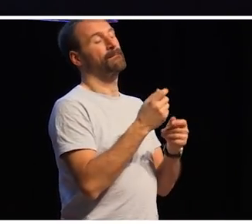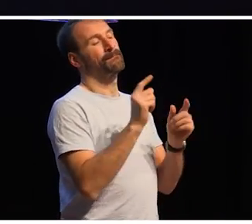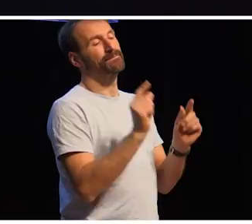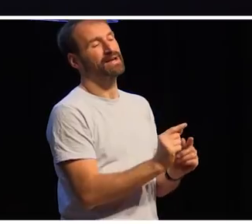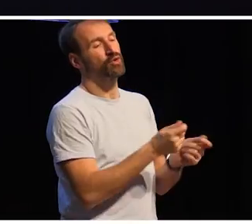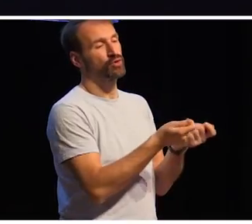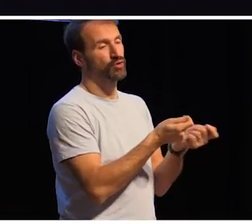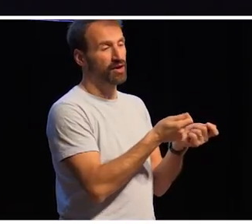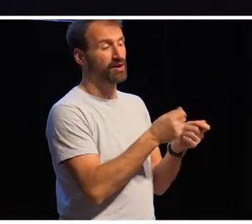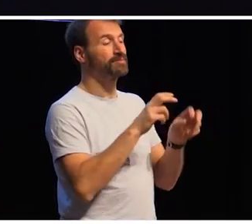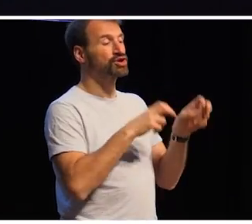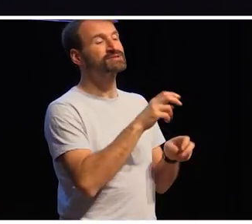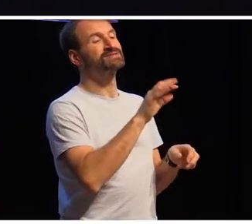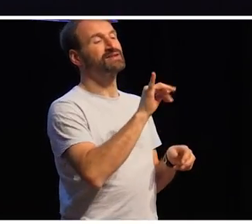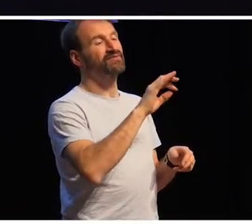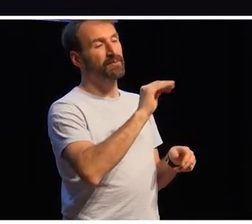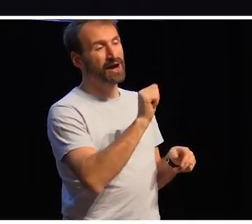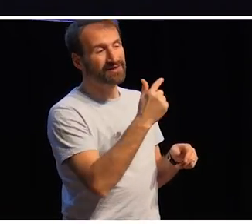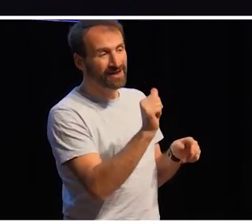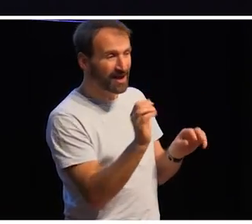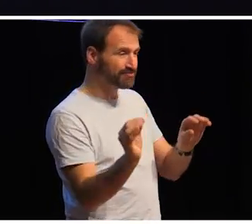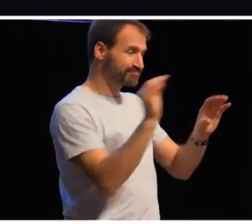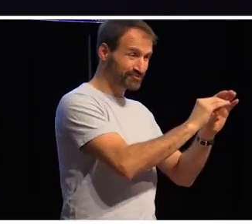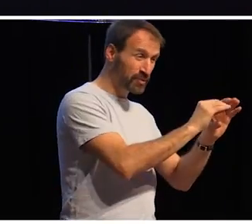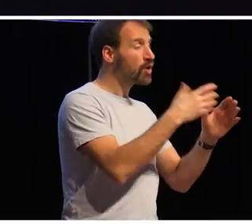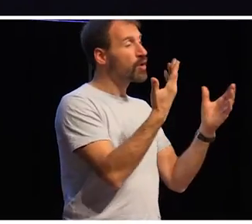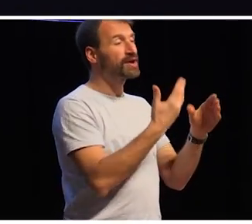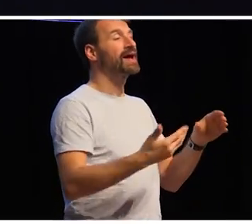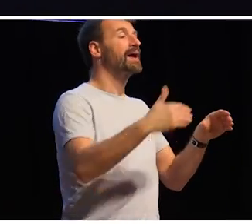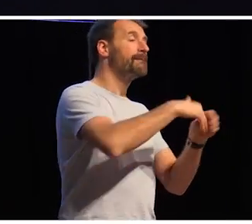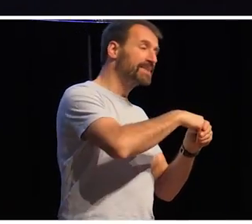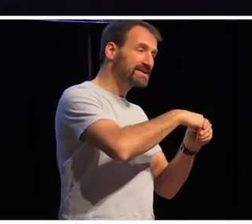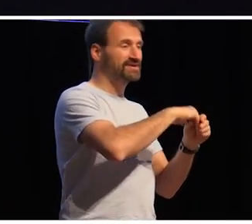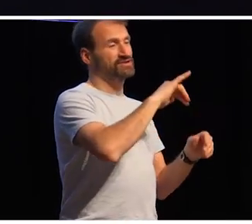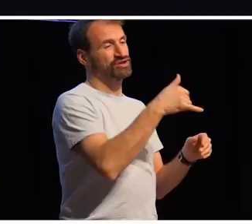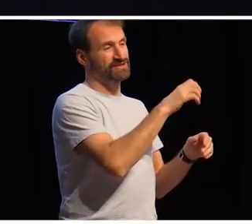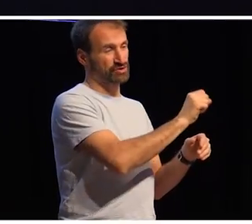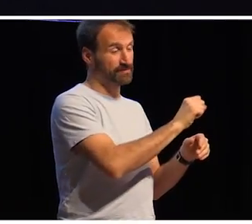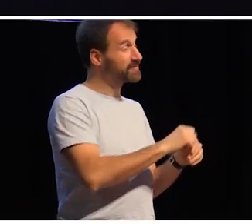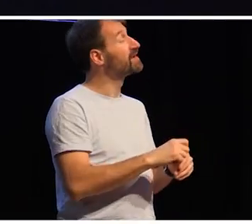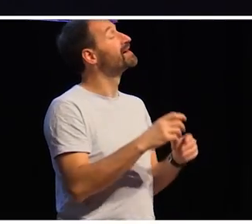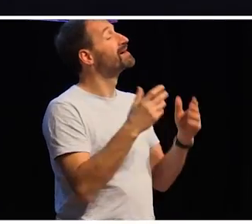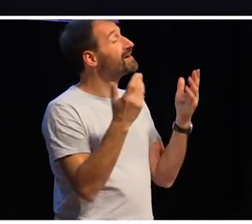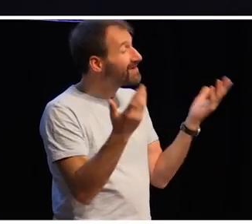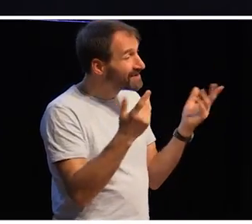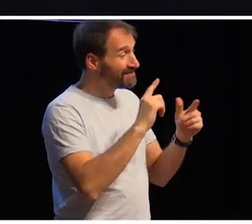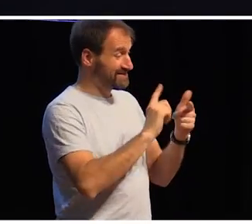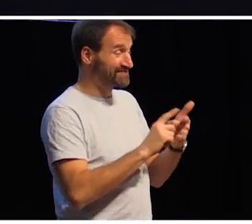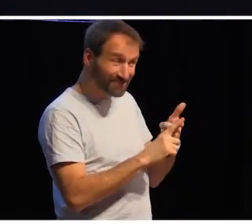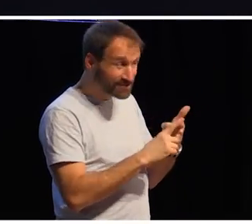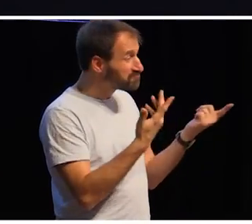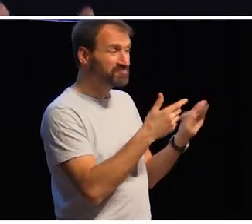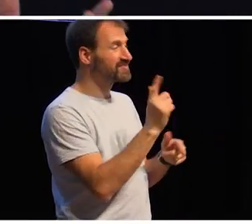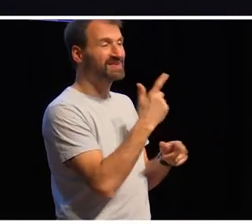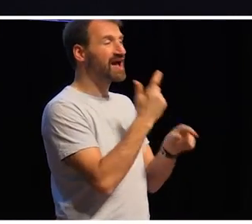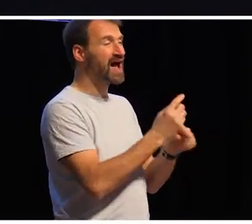using Fermata or embedded JavaScript? Secondly, if it is not running on a hardware, but it is using some kind of Fermata